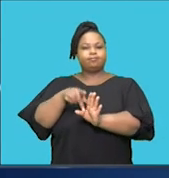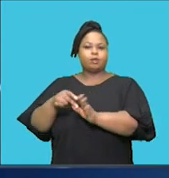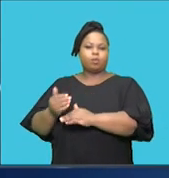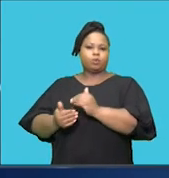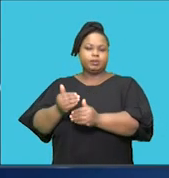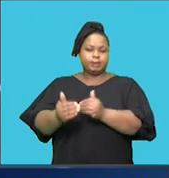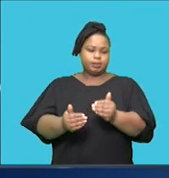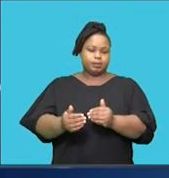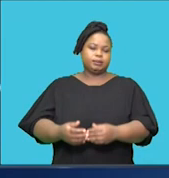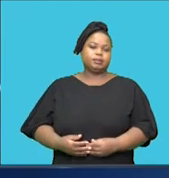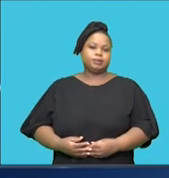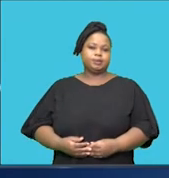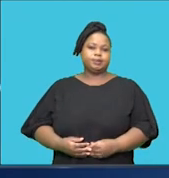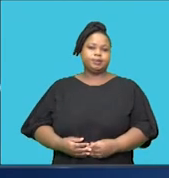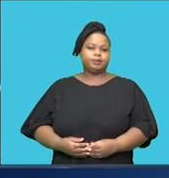processes,